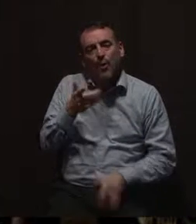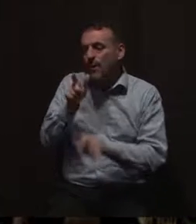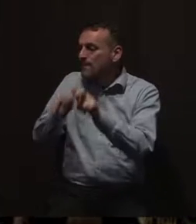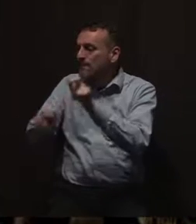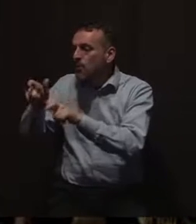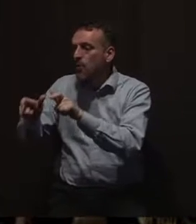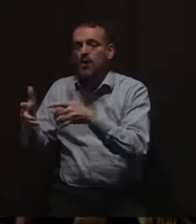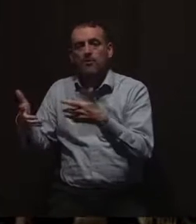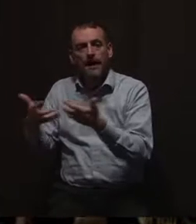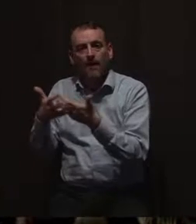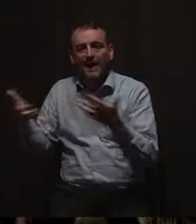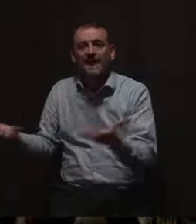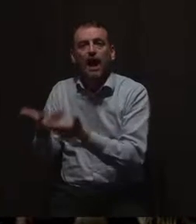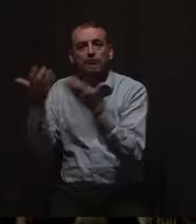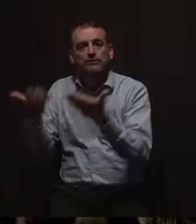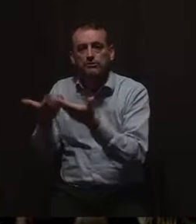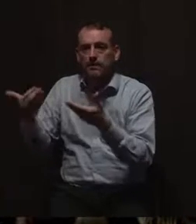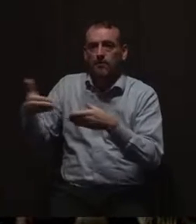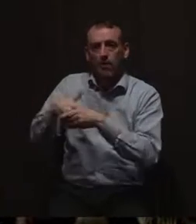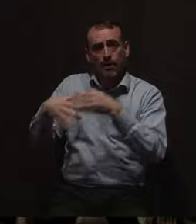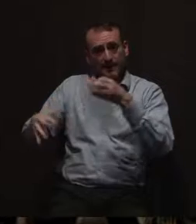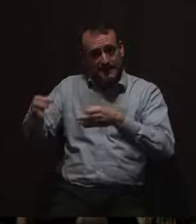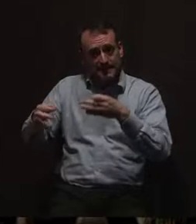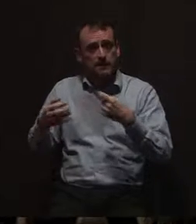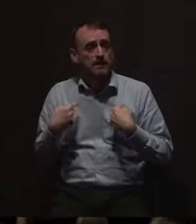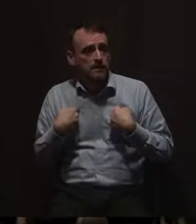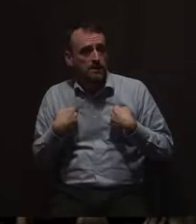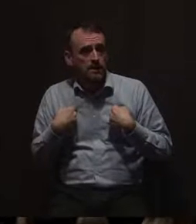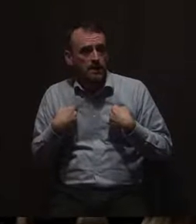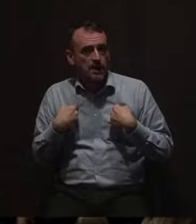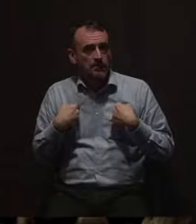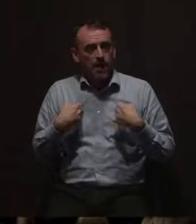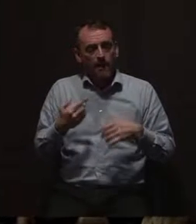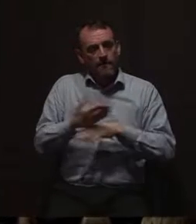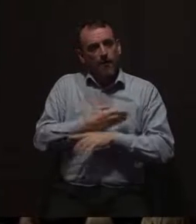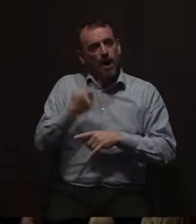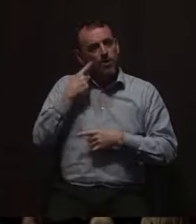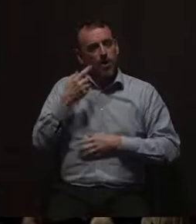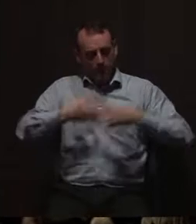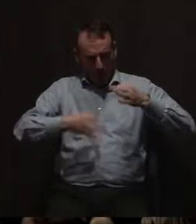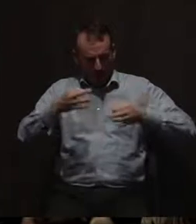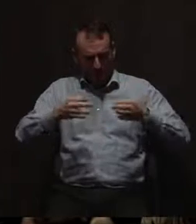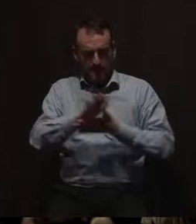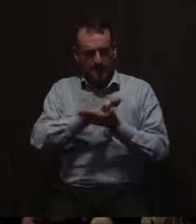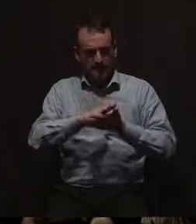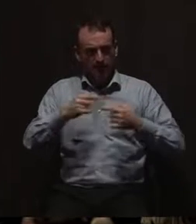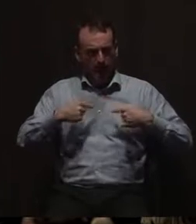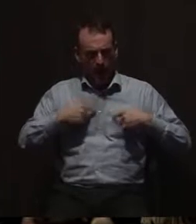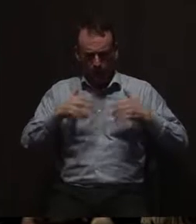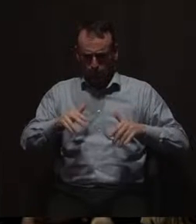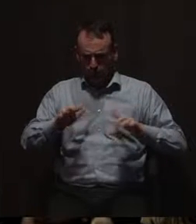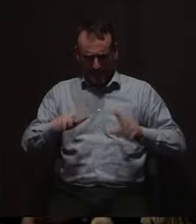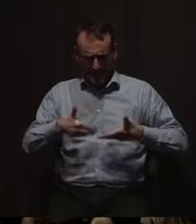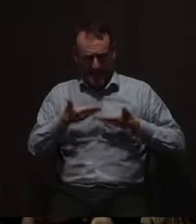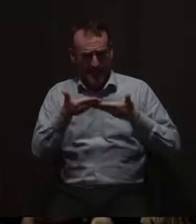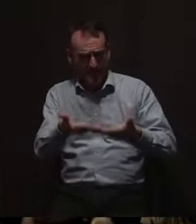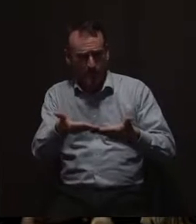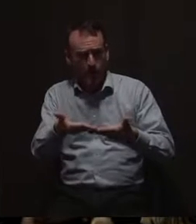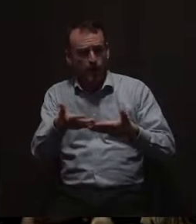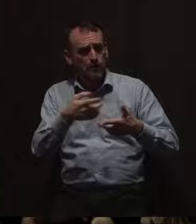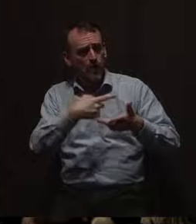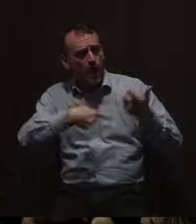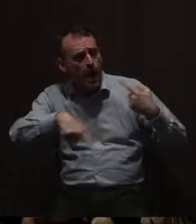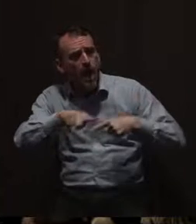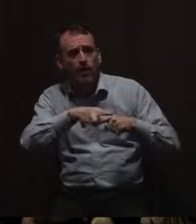know is that doing politics, I used to do politics with this, I've got to give something. Solidarity means going over my own borders, so I had to